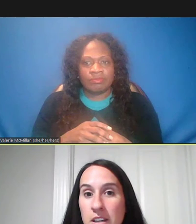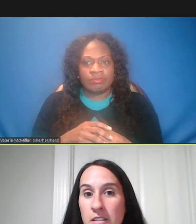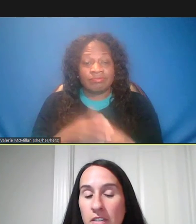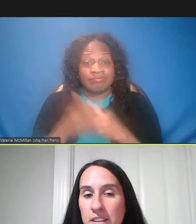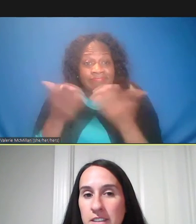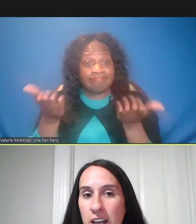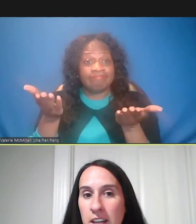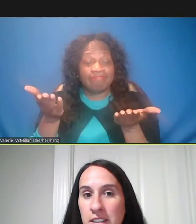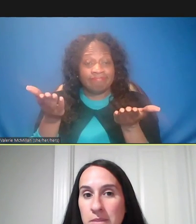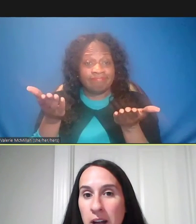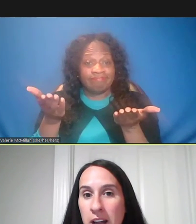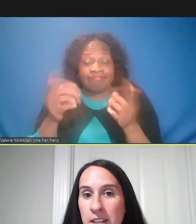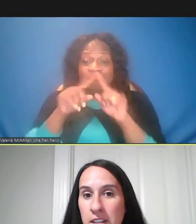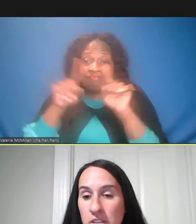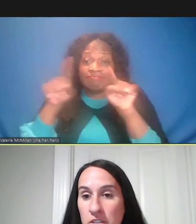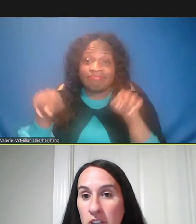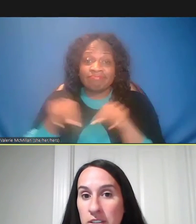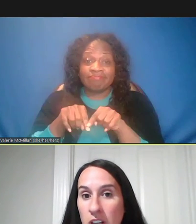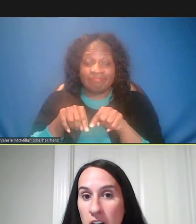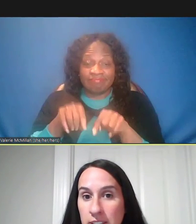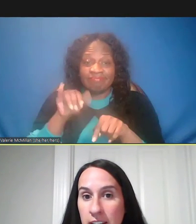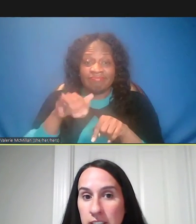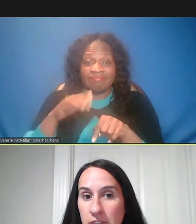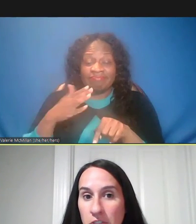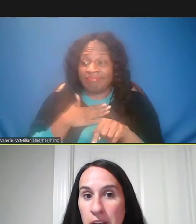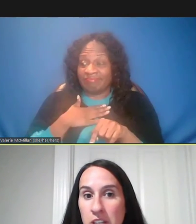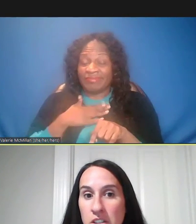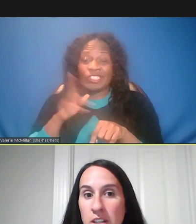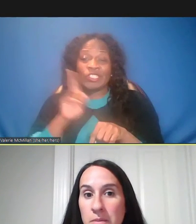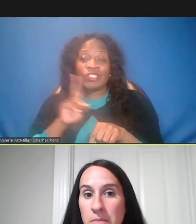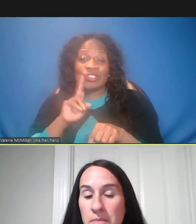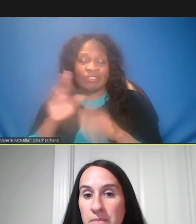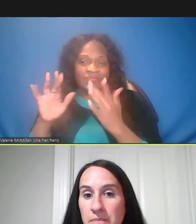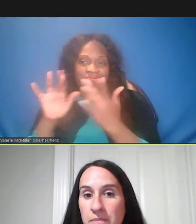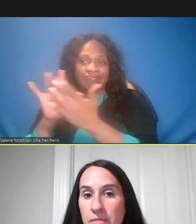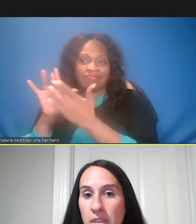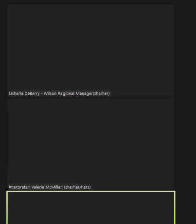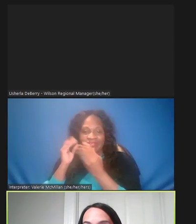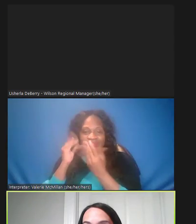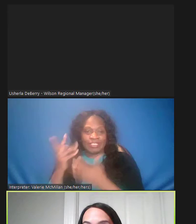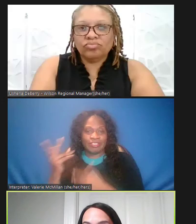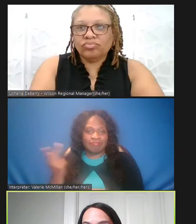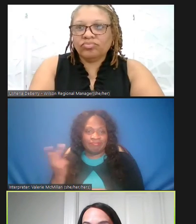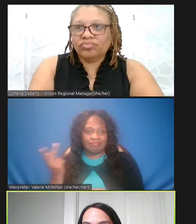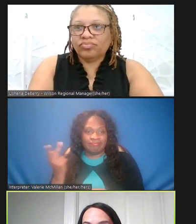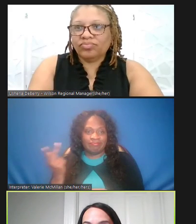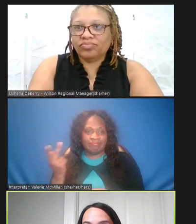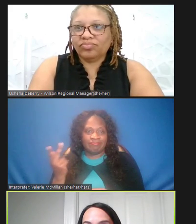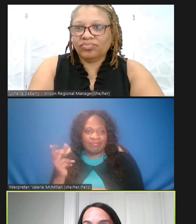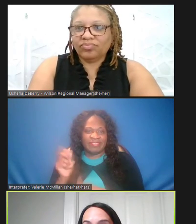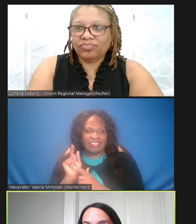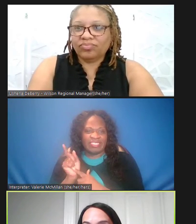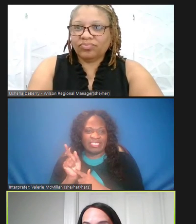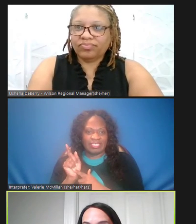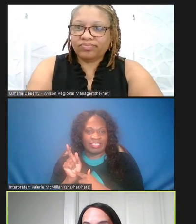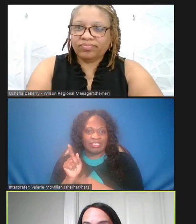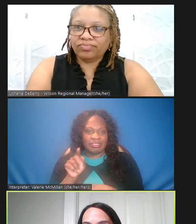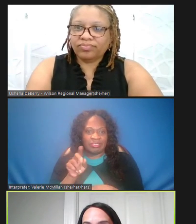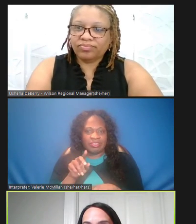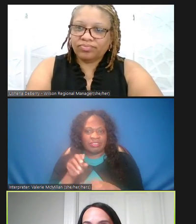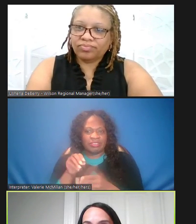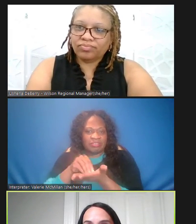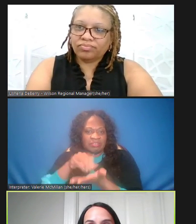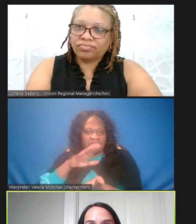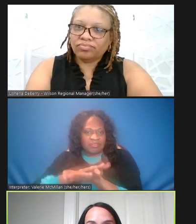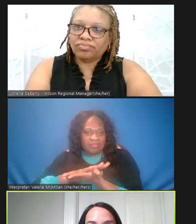So here on this slide is mine and Ushula's contact information. I'll give you a second to go ahead and jot